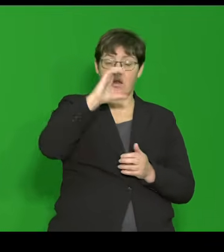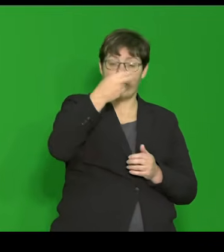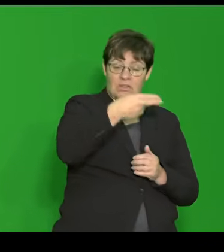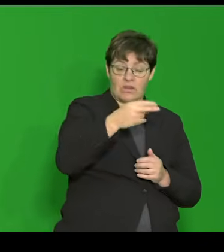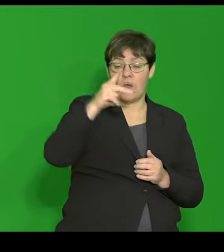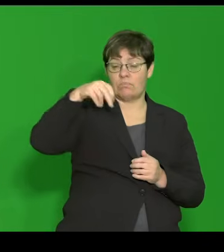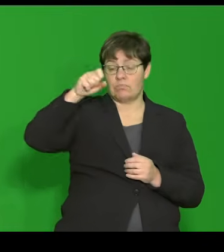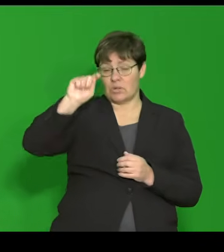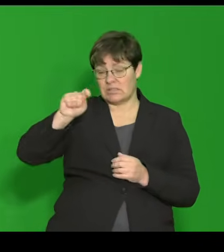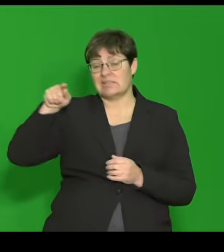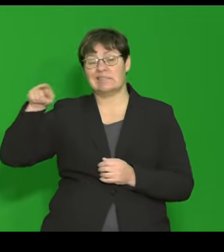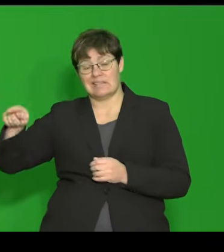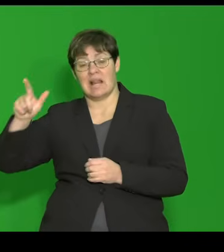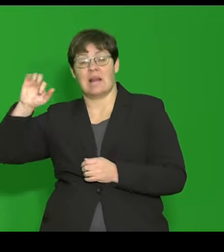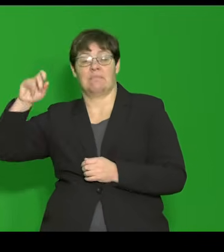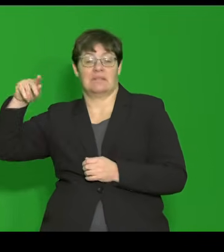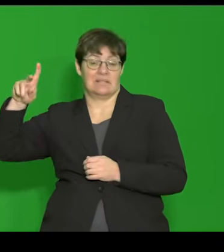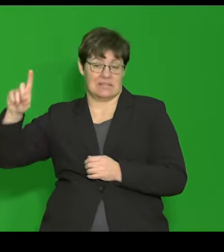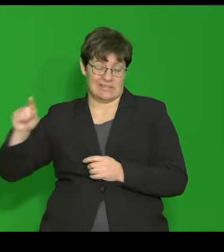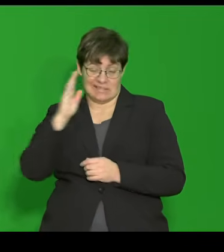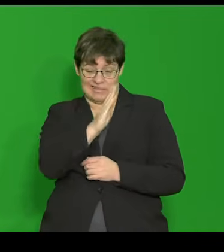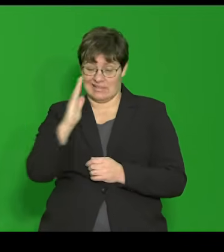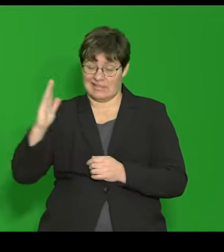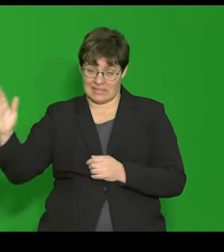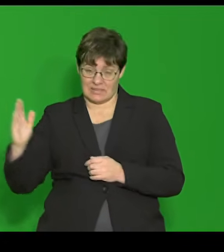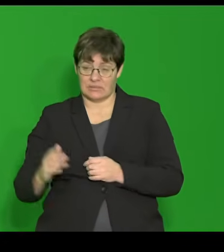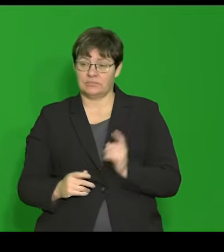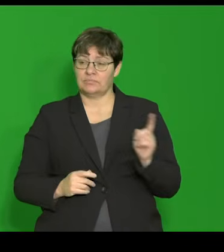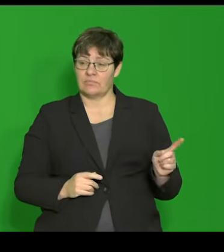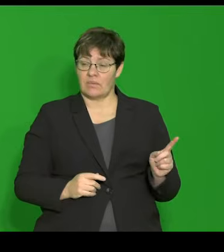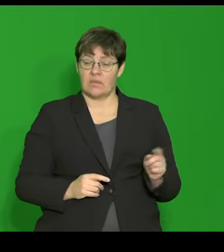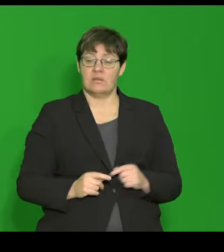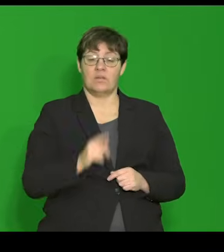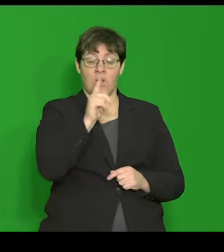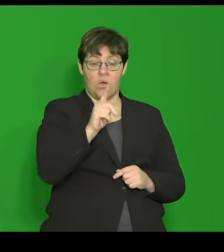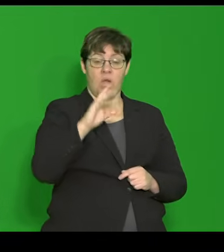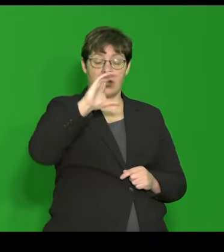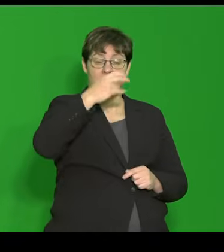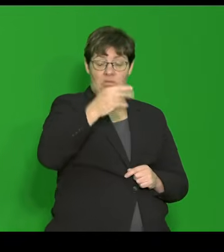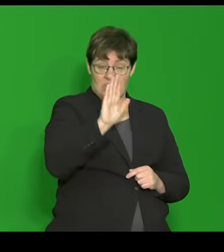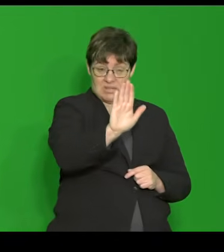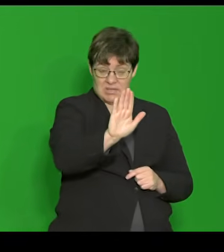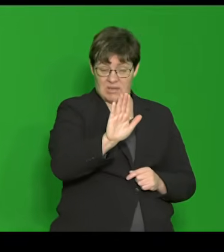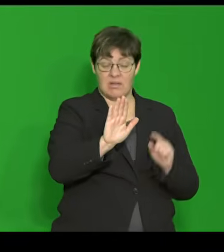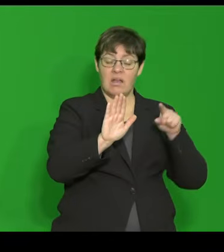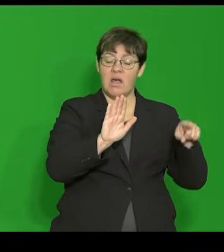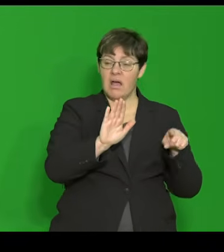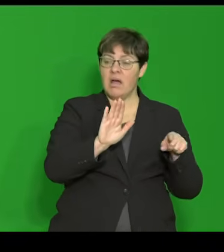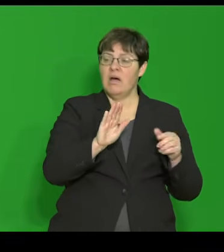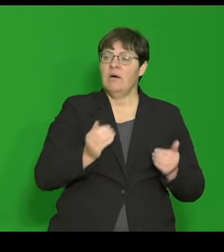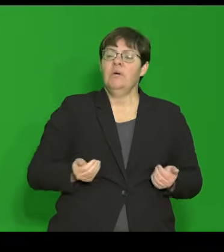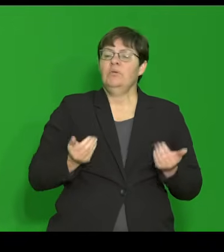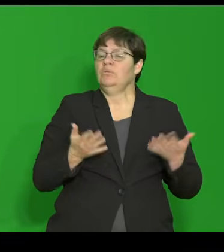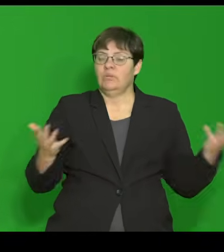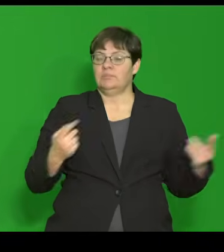proteins, and your lipids. Okay, so when we talk of your carbohydrates, they are produced